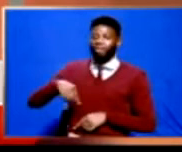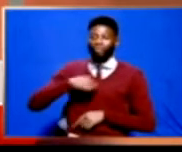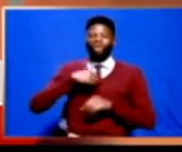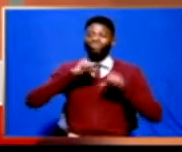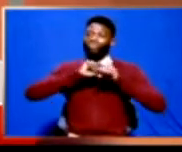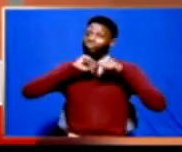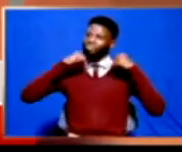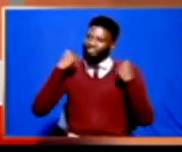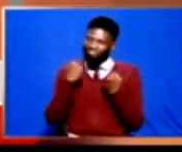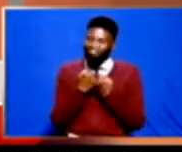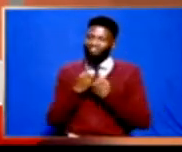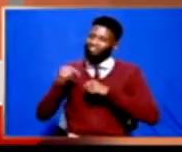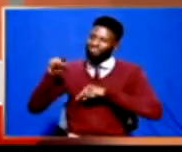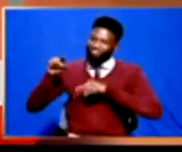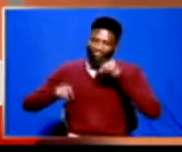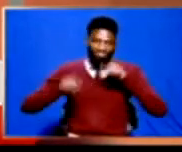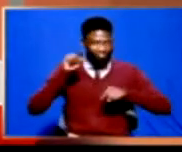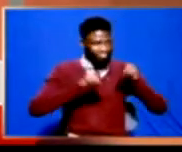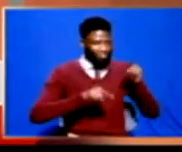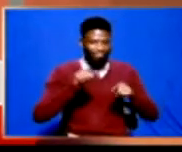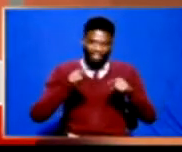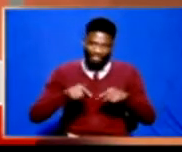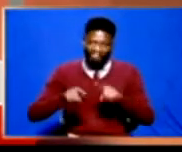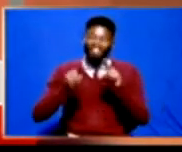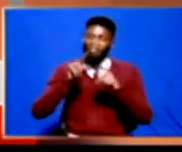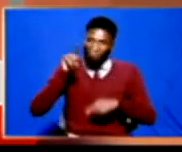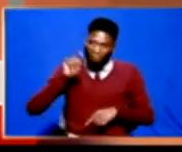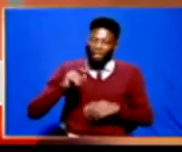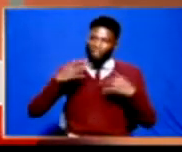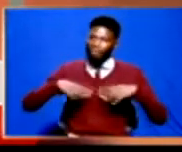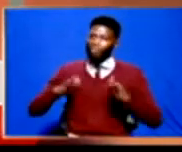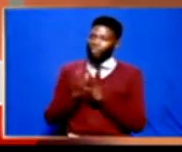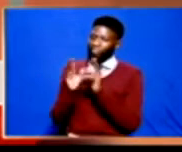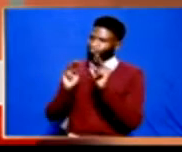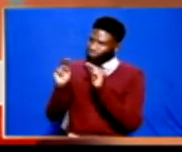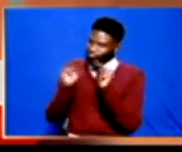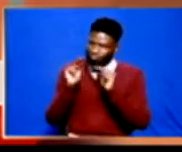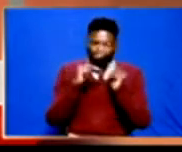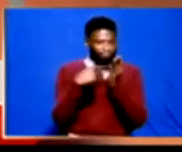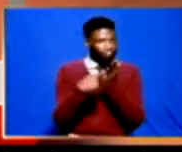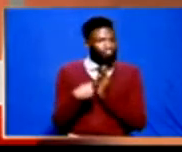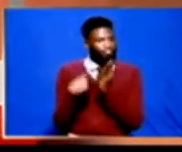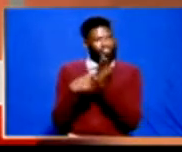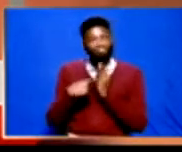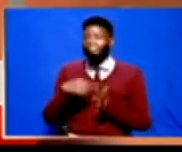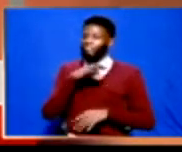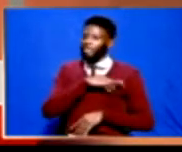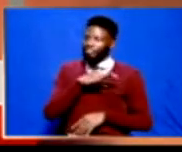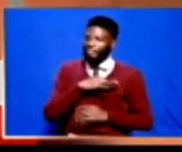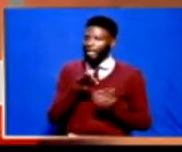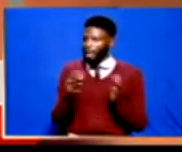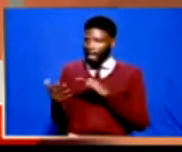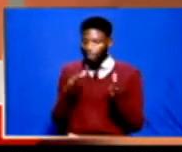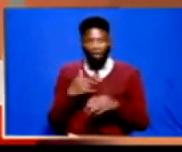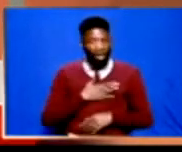where ideally you're meant to negotiate with people and discuss with them and discuss benefits, our laws are such